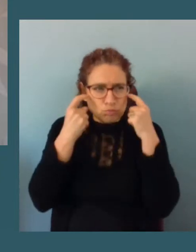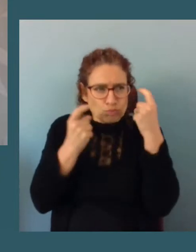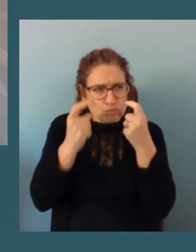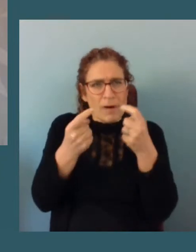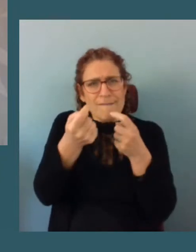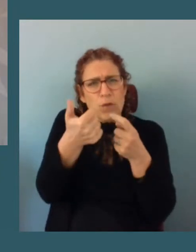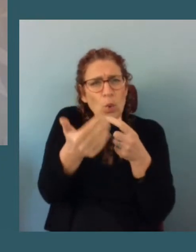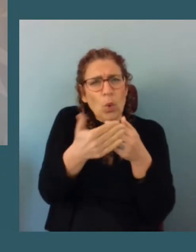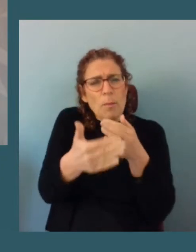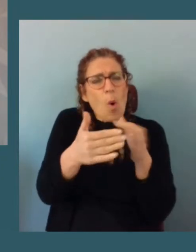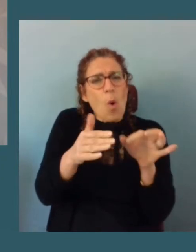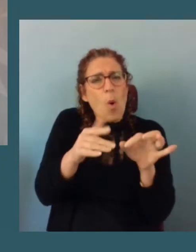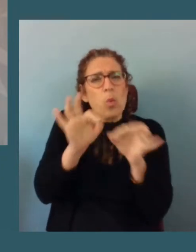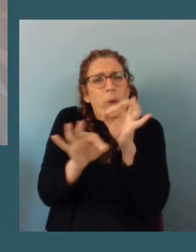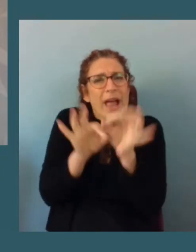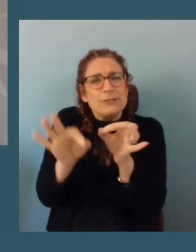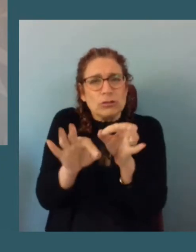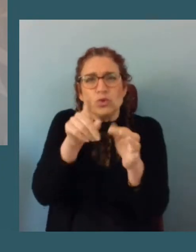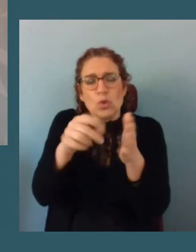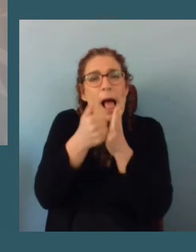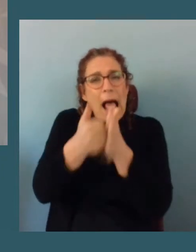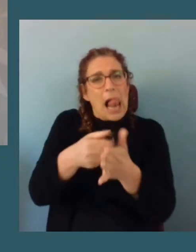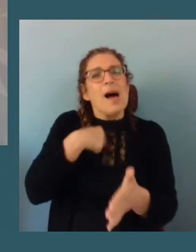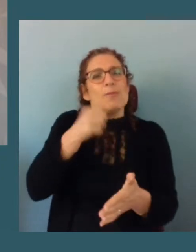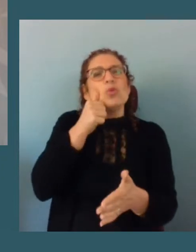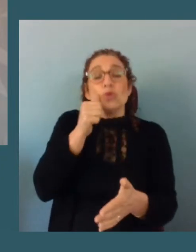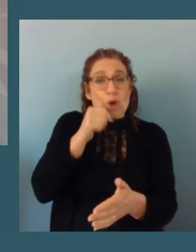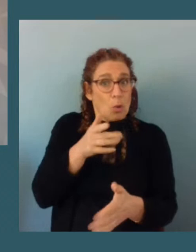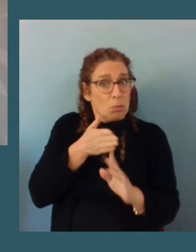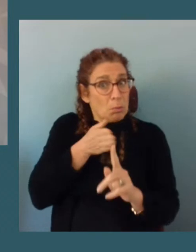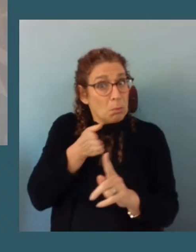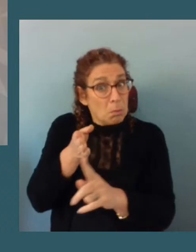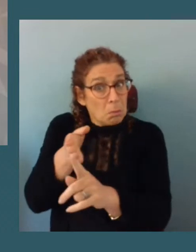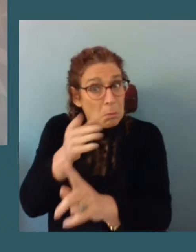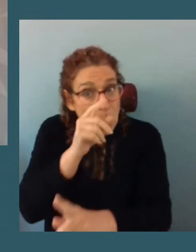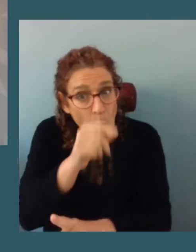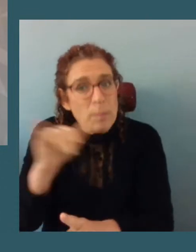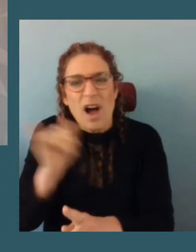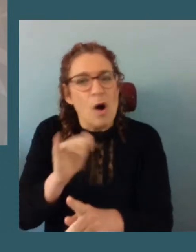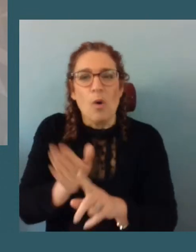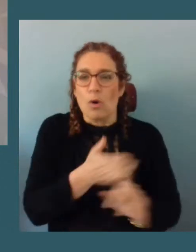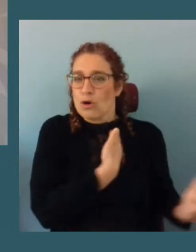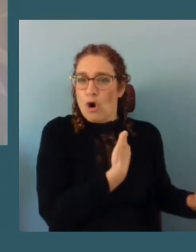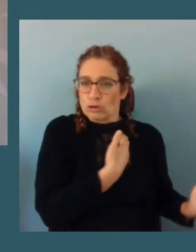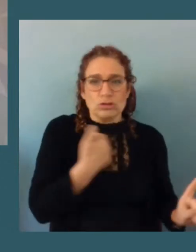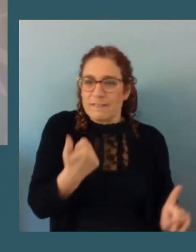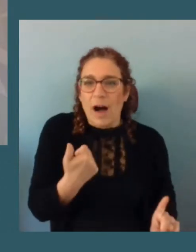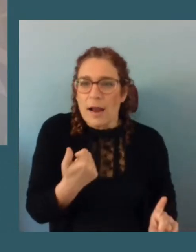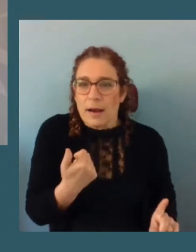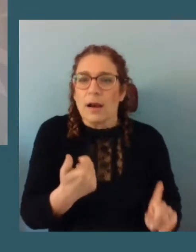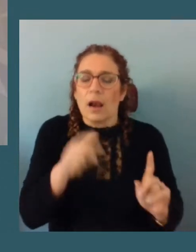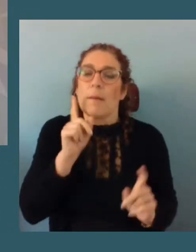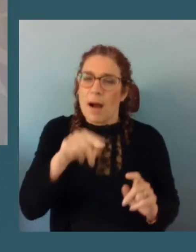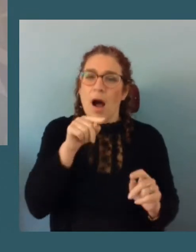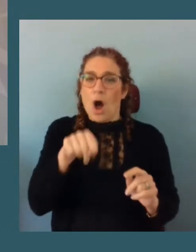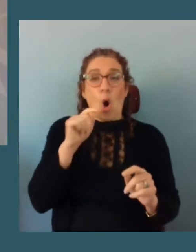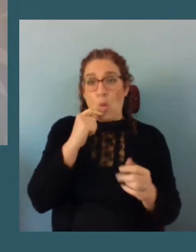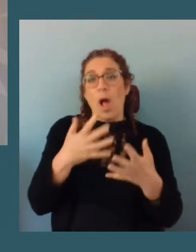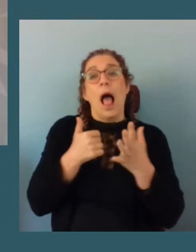then hopefully will give you, and if you get the diagnosis, number one, you'll be happy about that, and you'll make a huge difference to that